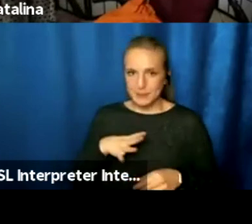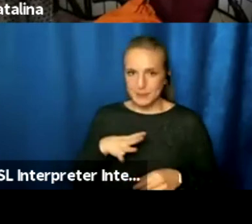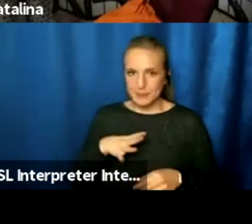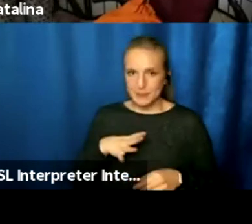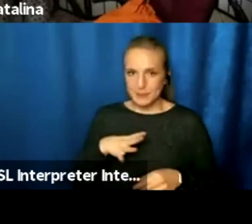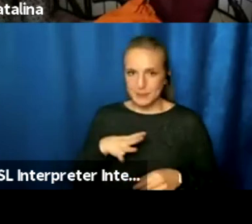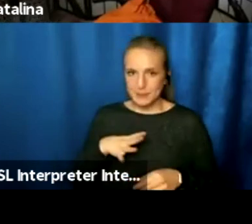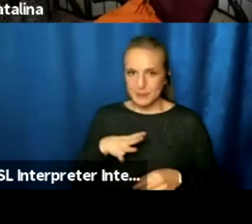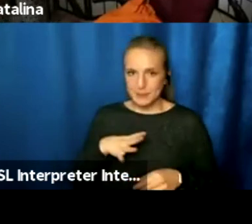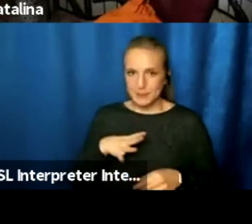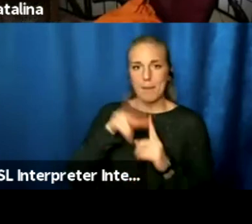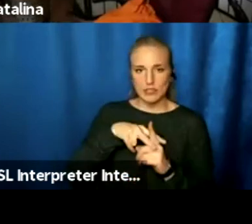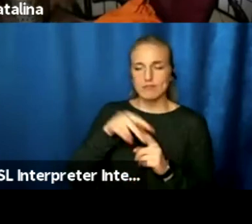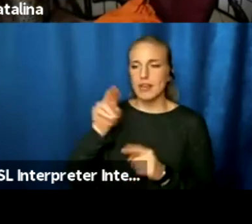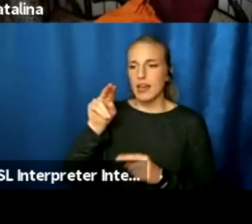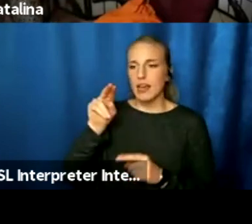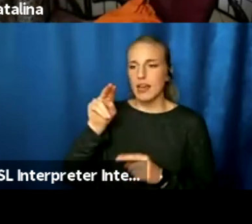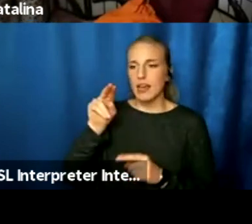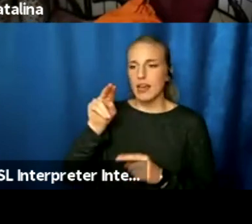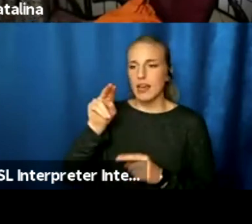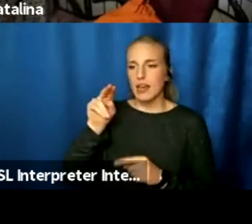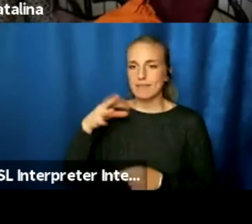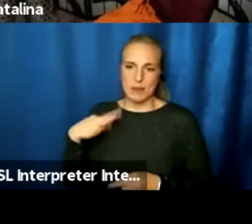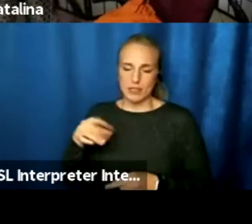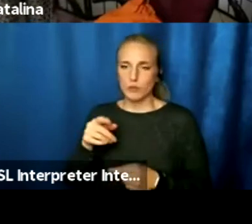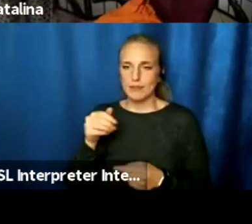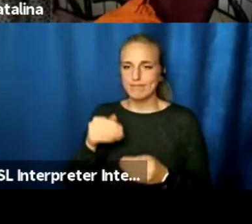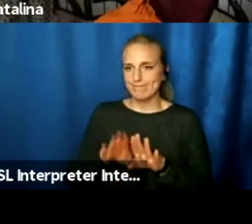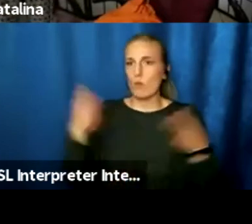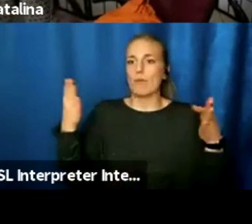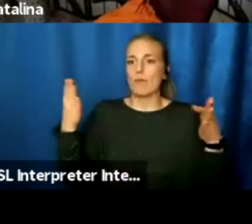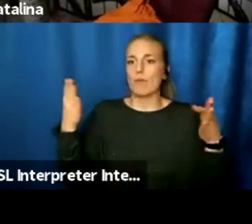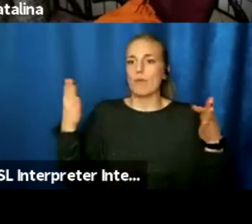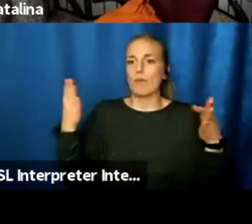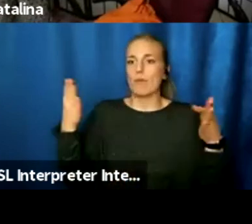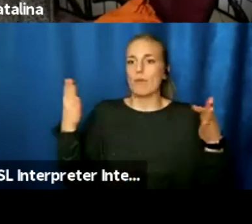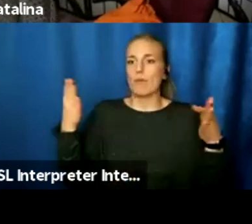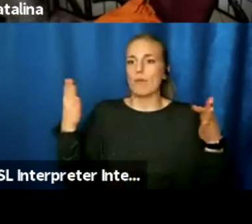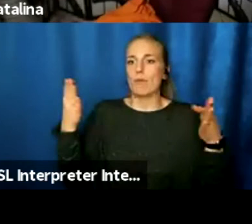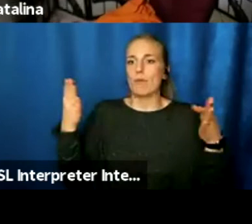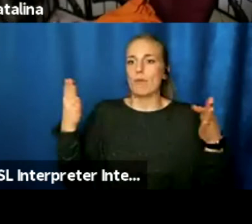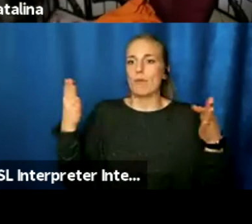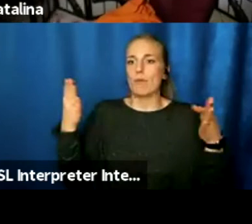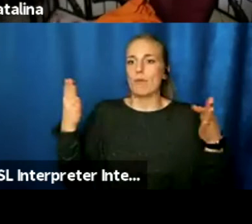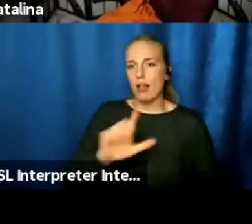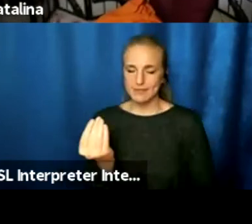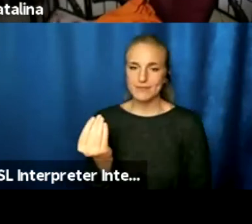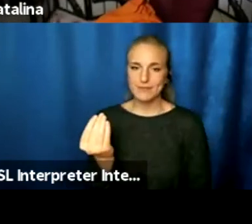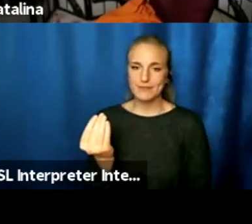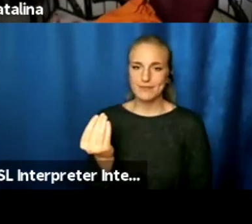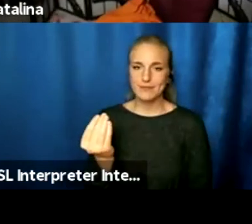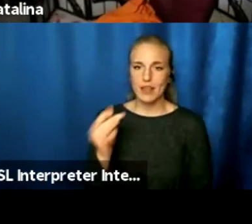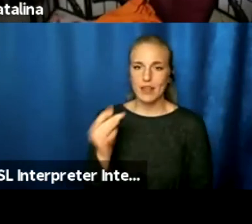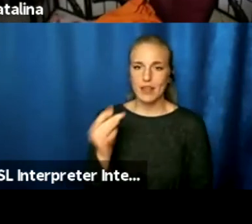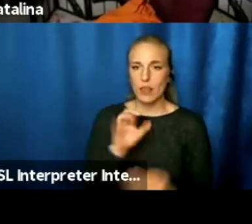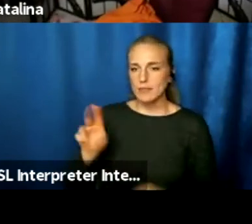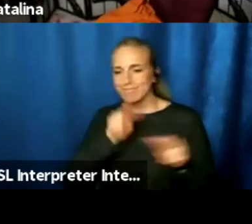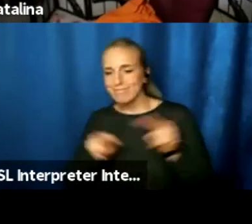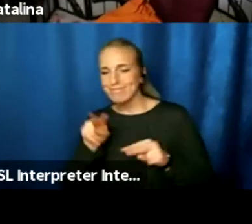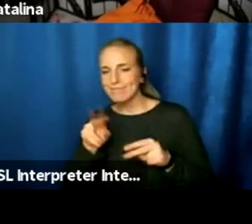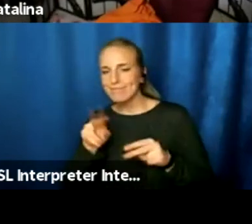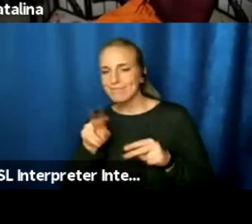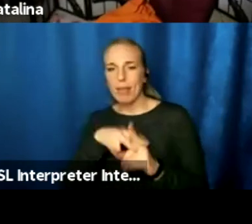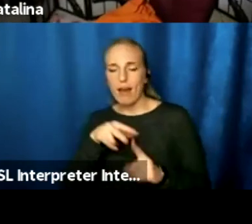and nominations will be open April 14th. So please look at the website, nominate, and apply. And those